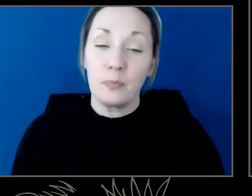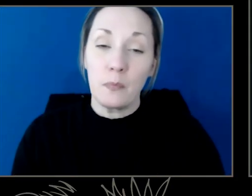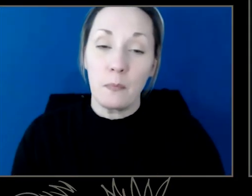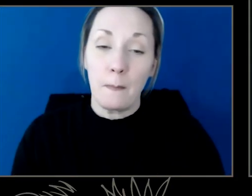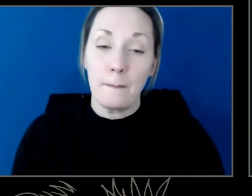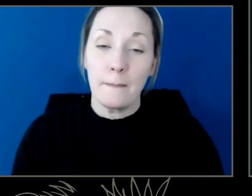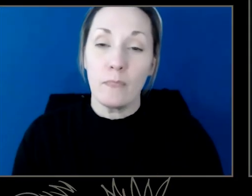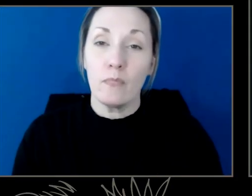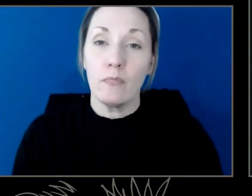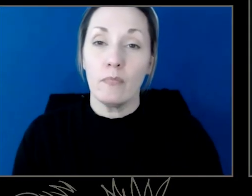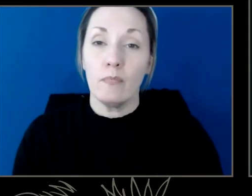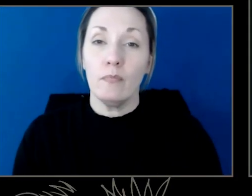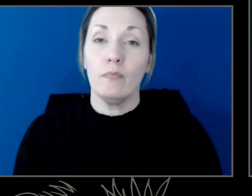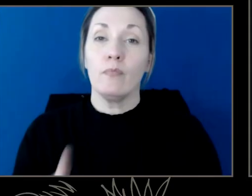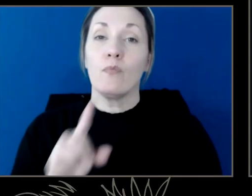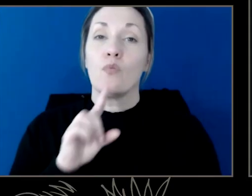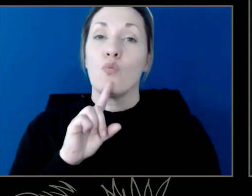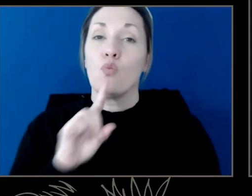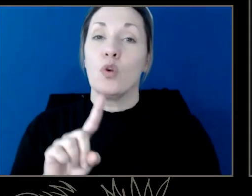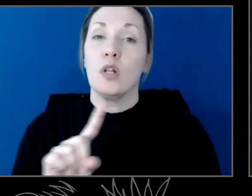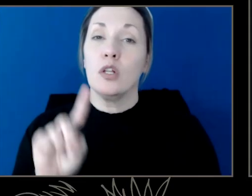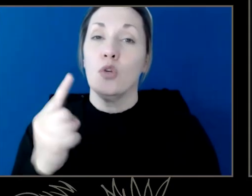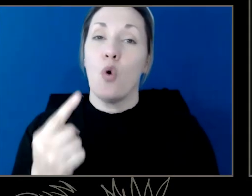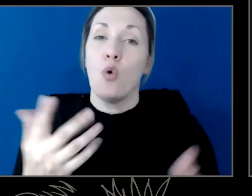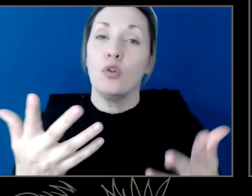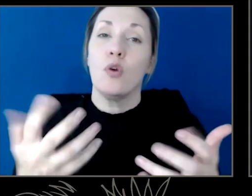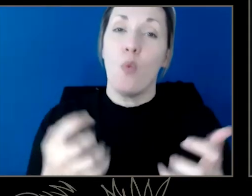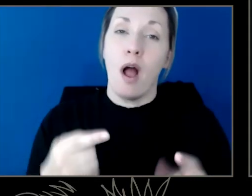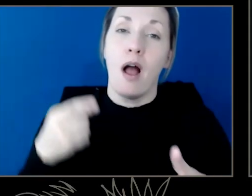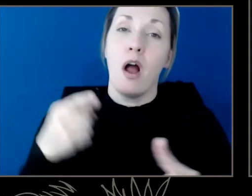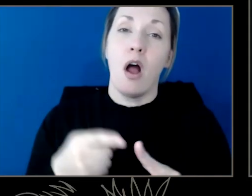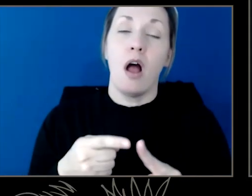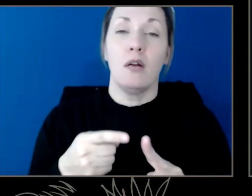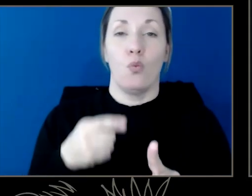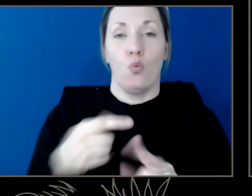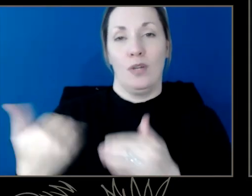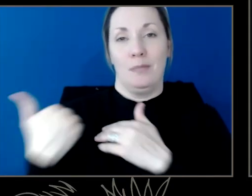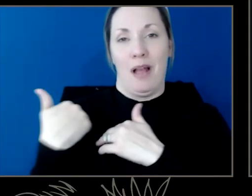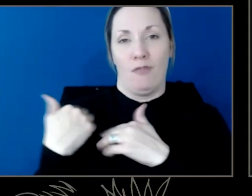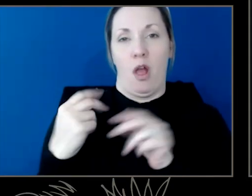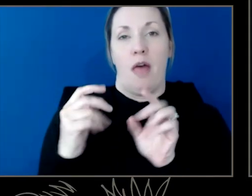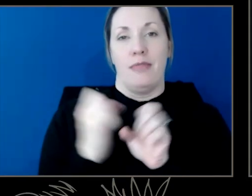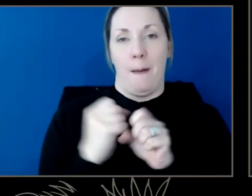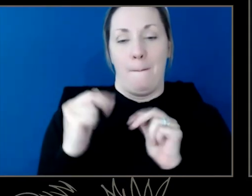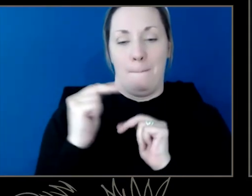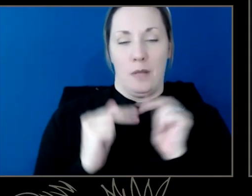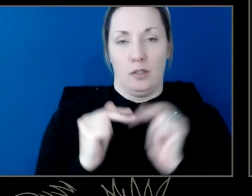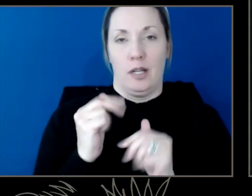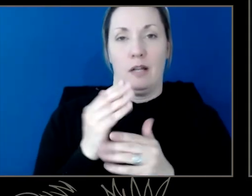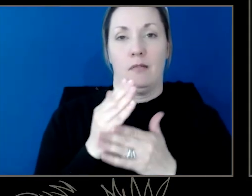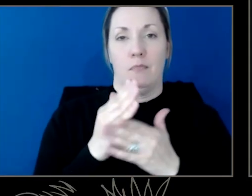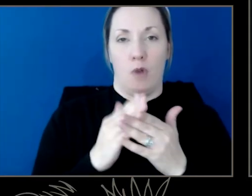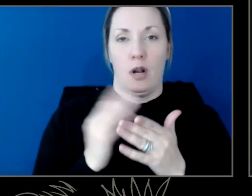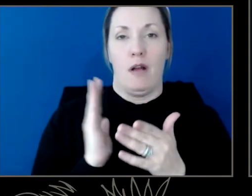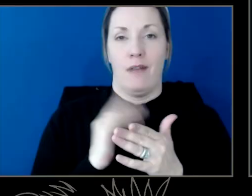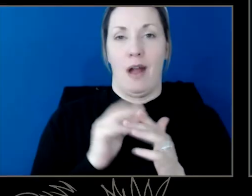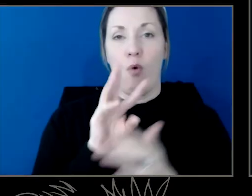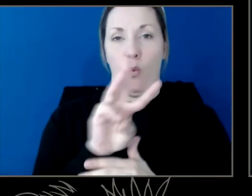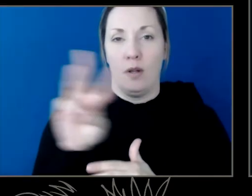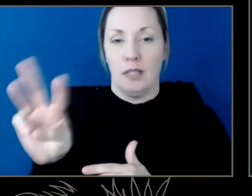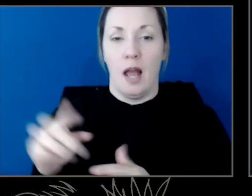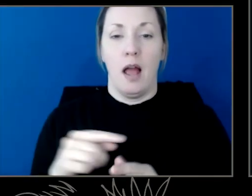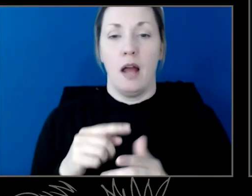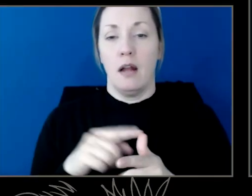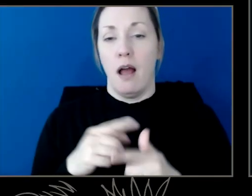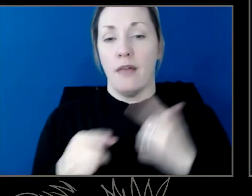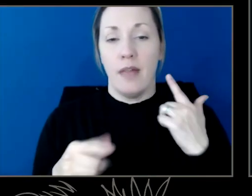that's only responsible for building the production version of our site. Maybe then we can publish those production files as an artifact,